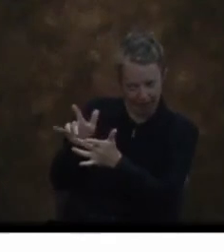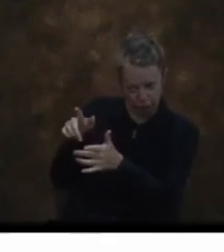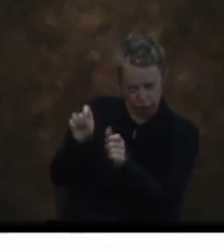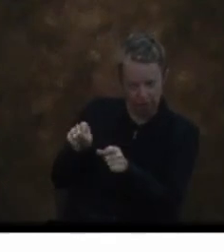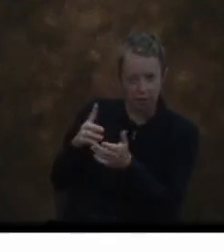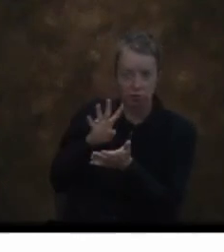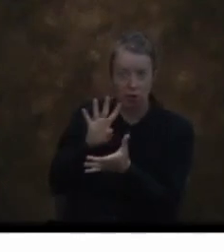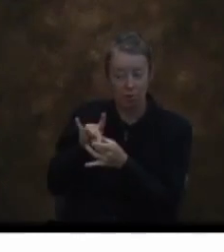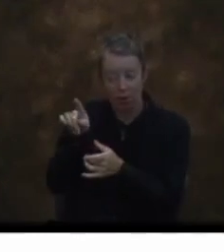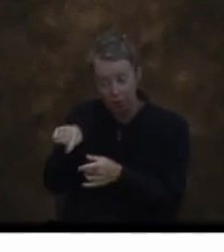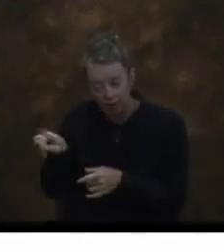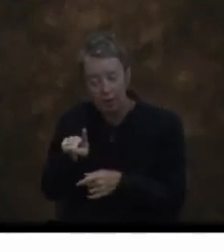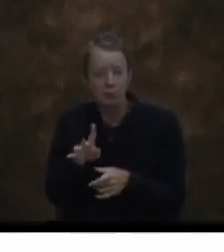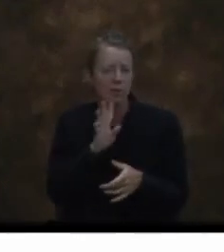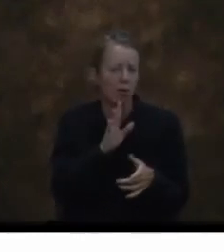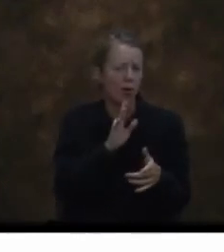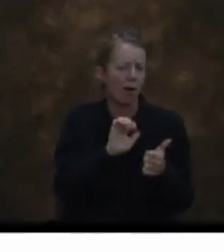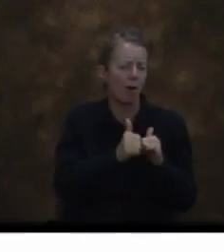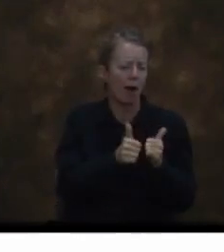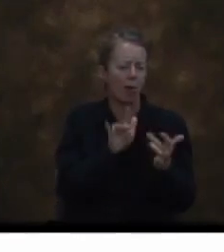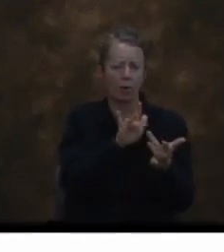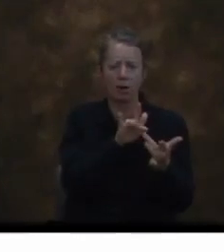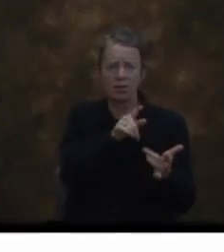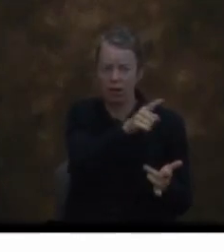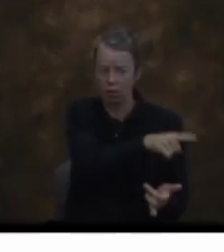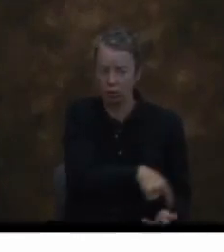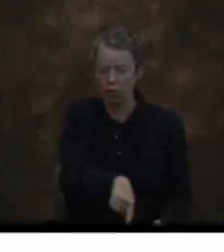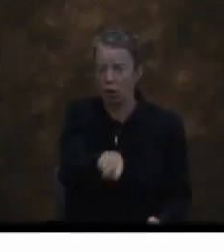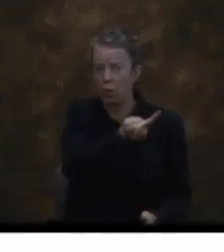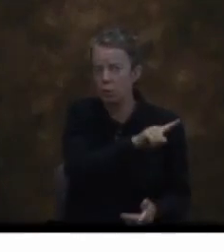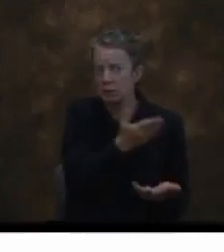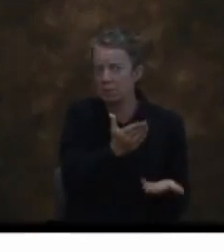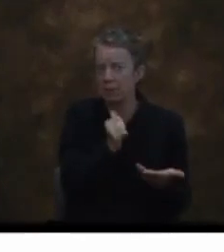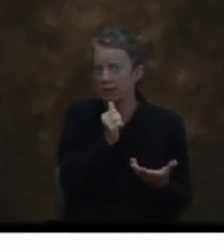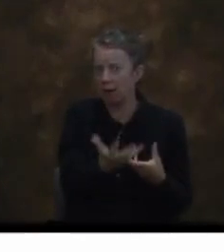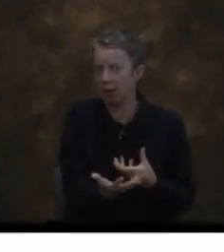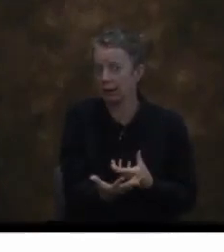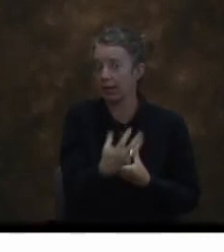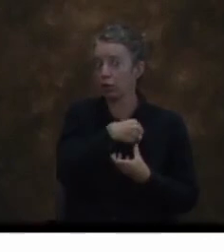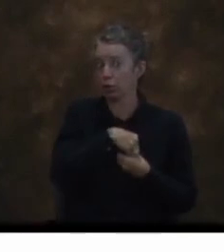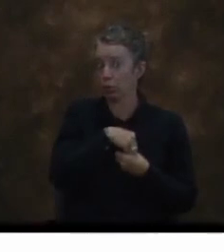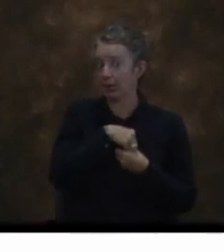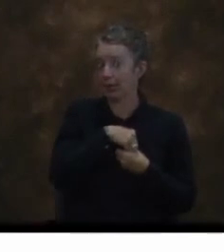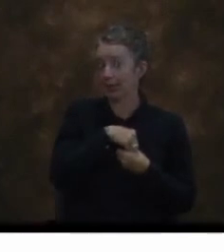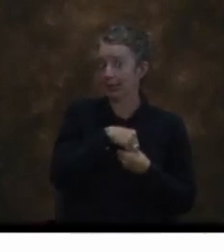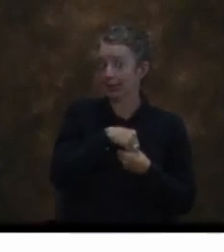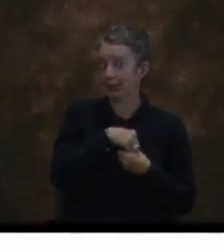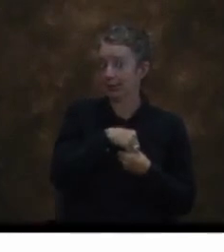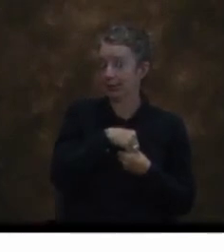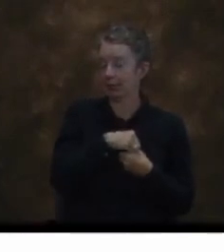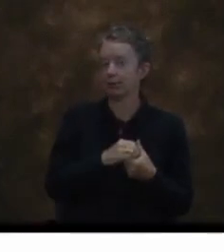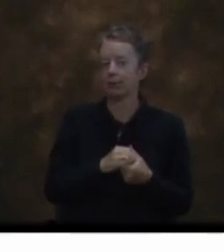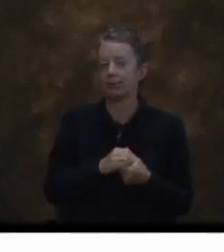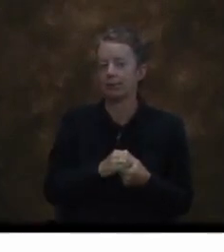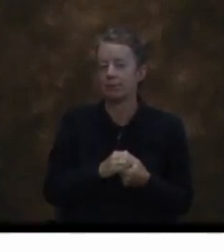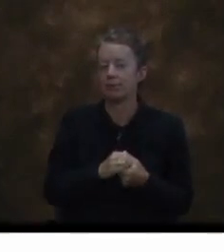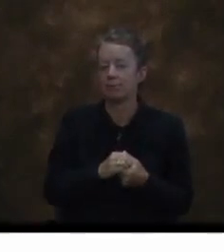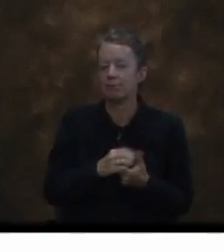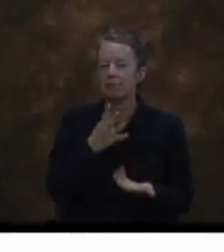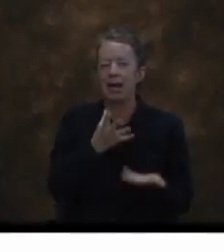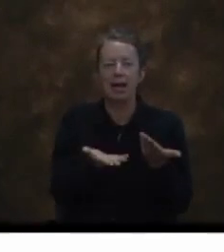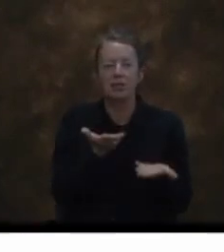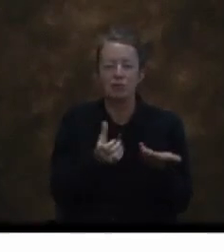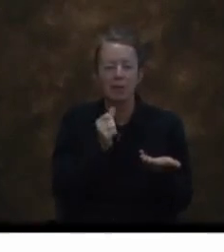how we reach maybe some folks who may not be totally included in that and maybe haven't quite come to us for